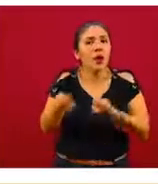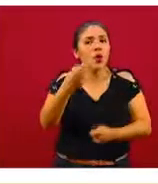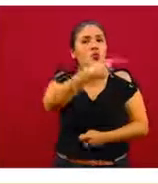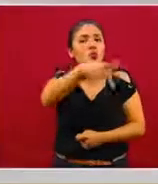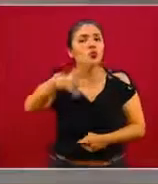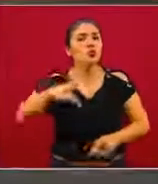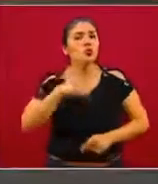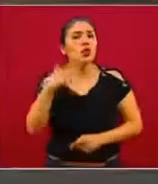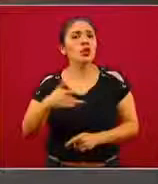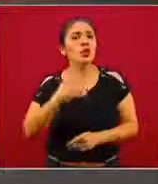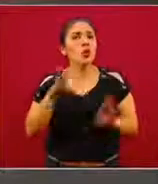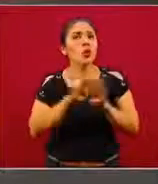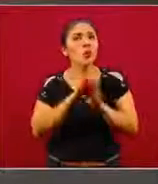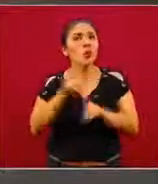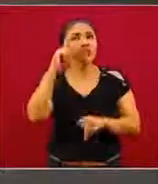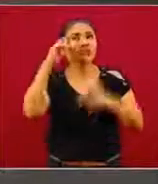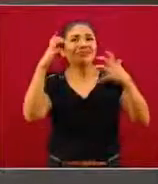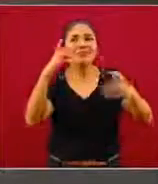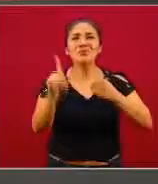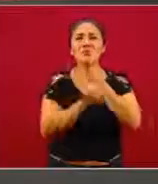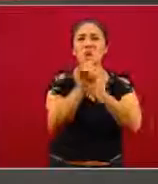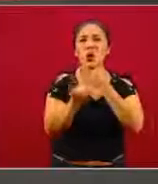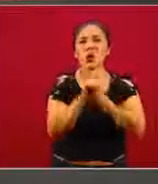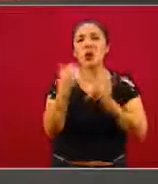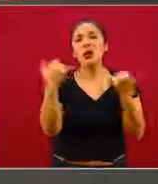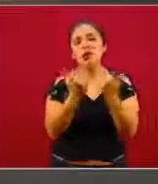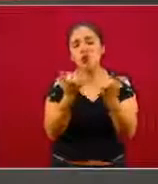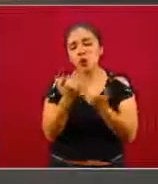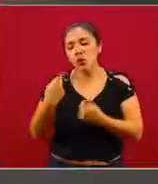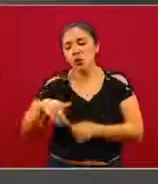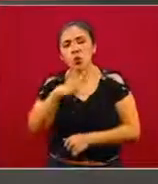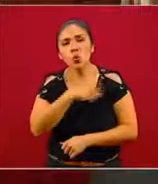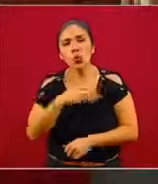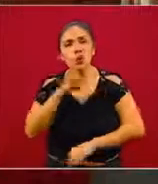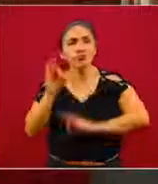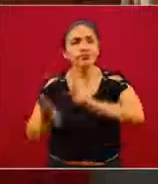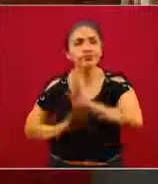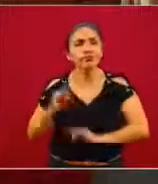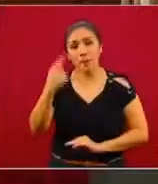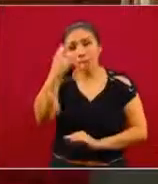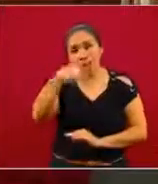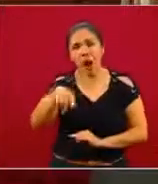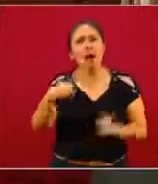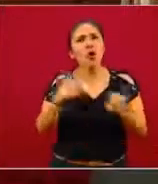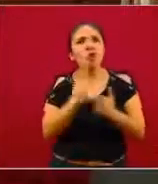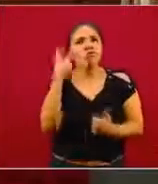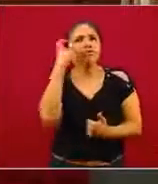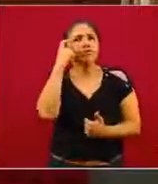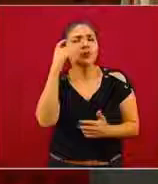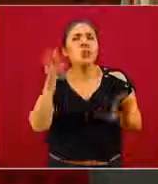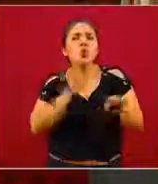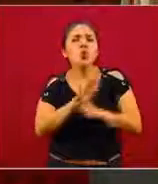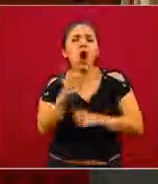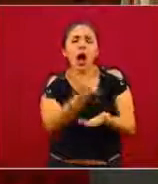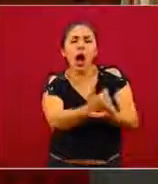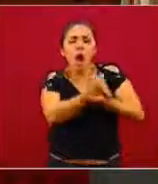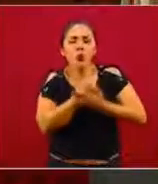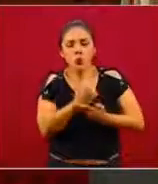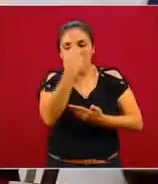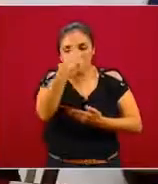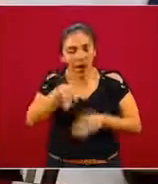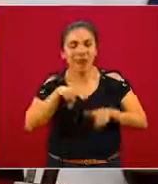handle and manage stress and its impacts on their children, and how they can develop methods that will help